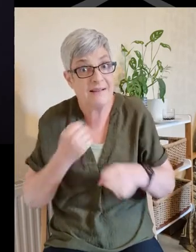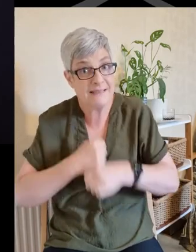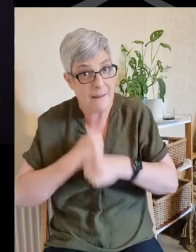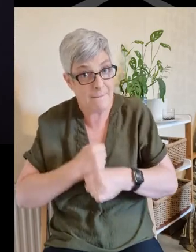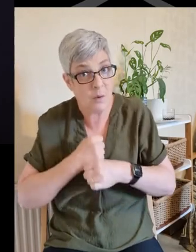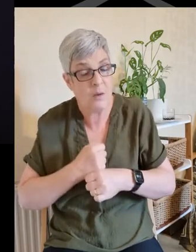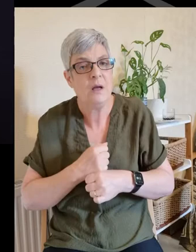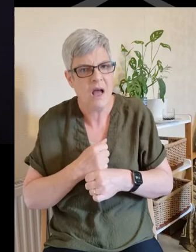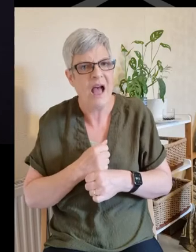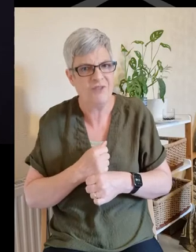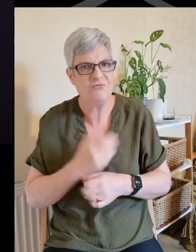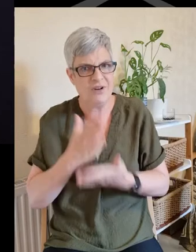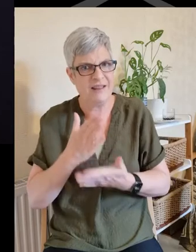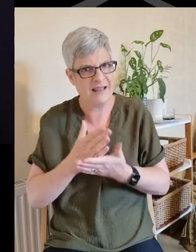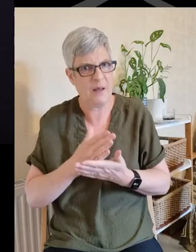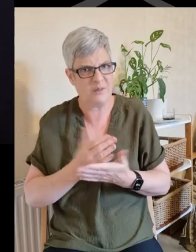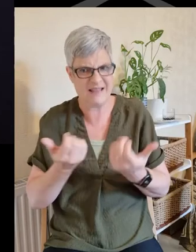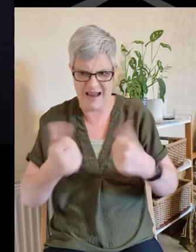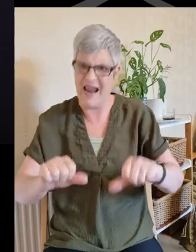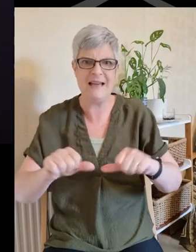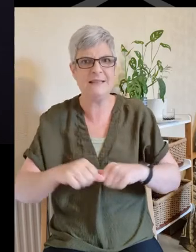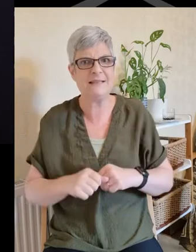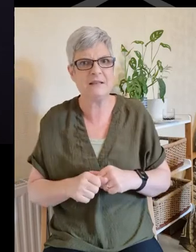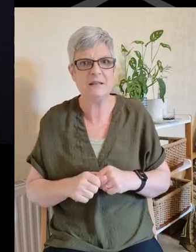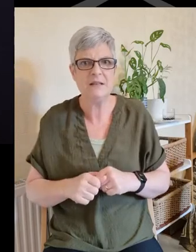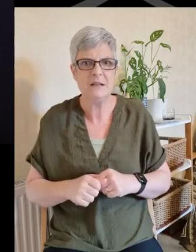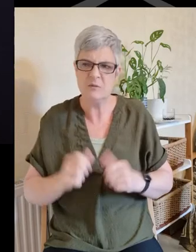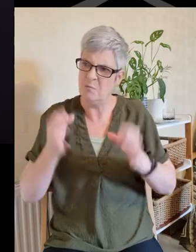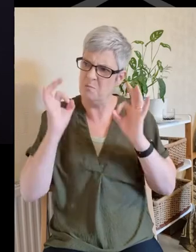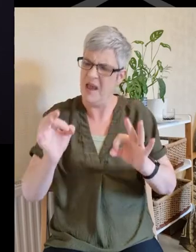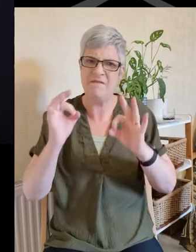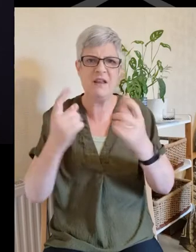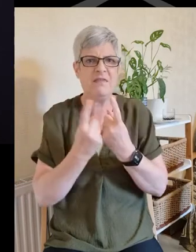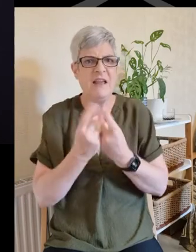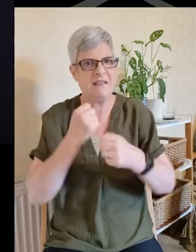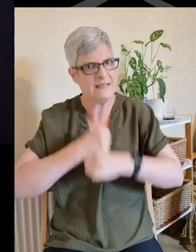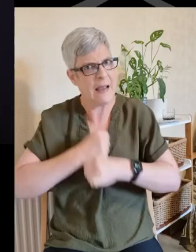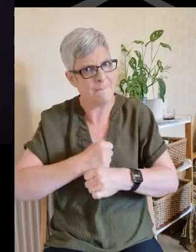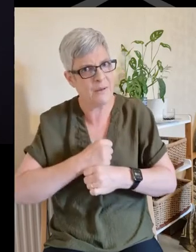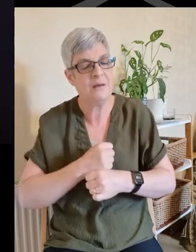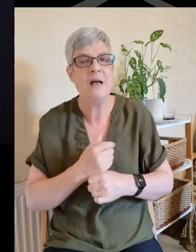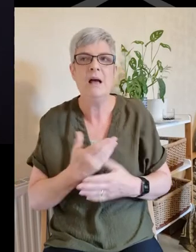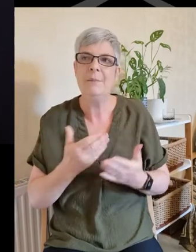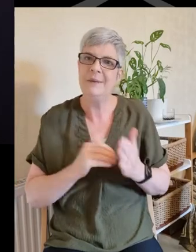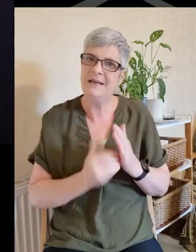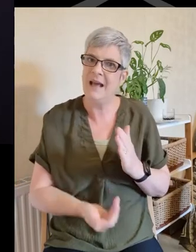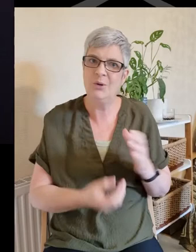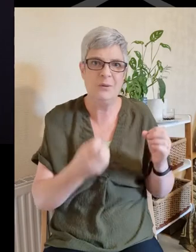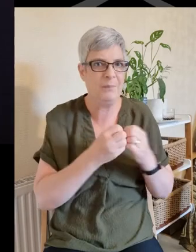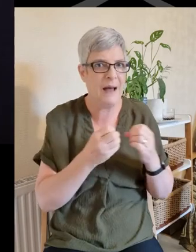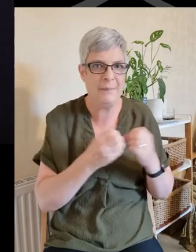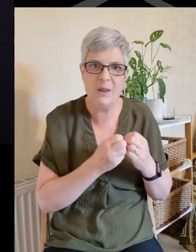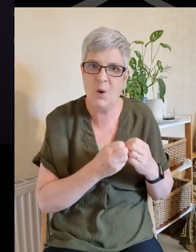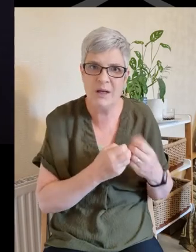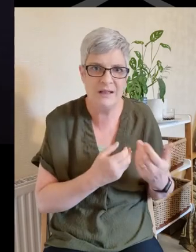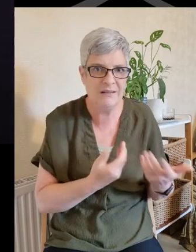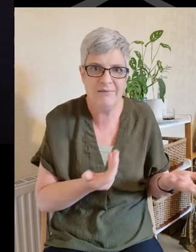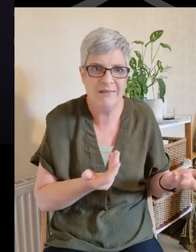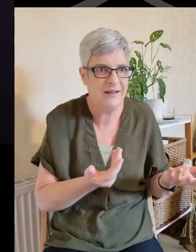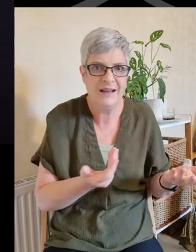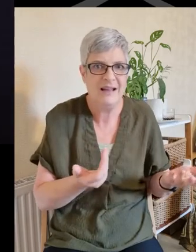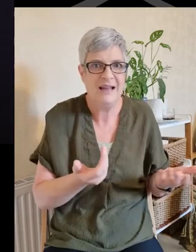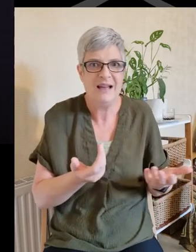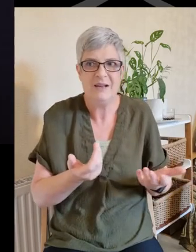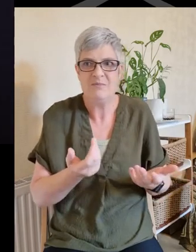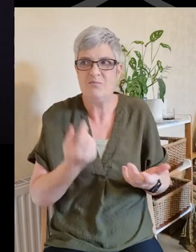end-all. And now, in an exile in Babylon, he was learning that God is not just concerned about what happens in the